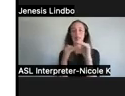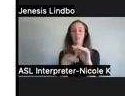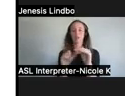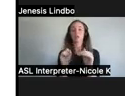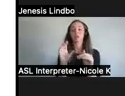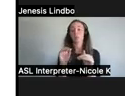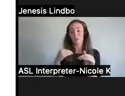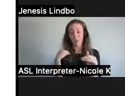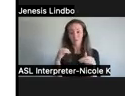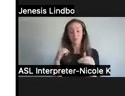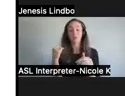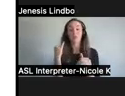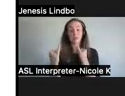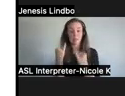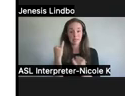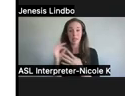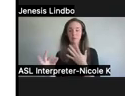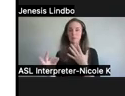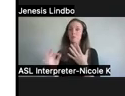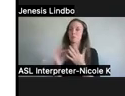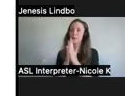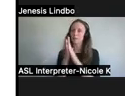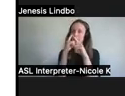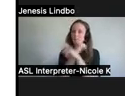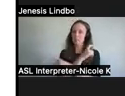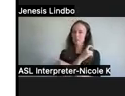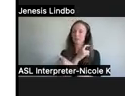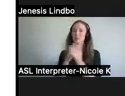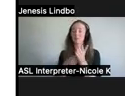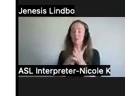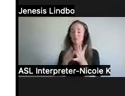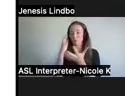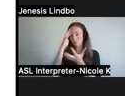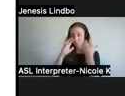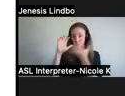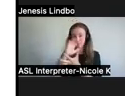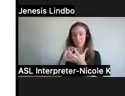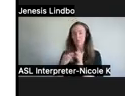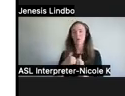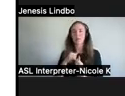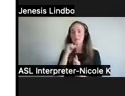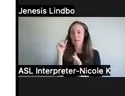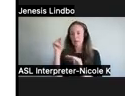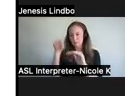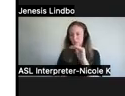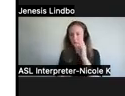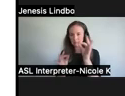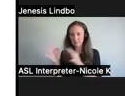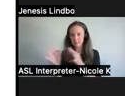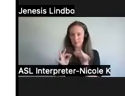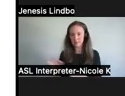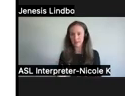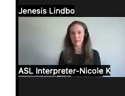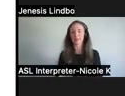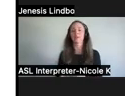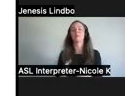use for some of these, but they get really complex and convoluted at times. So I'm not going to go in super big detail about some of the next